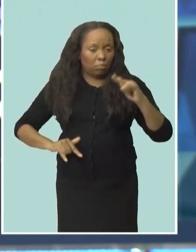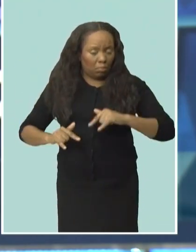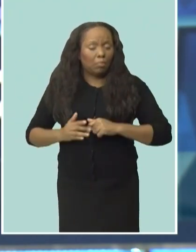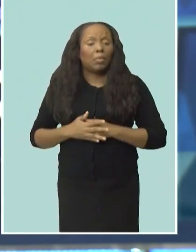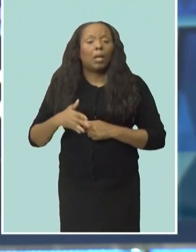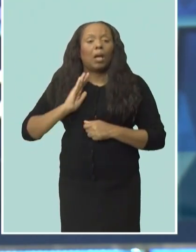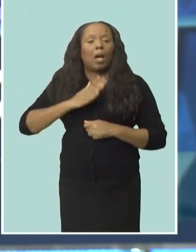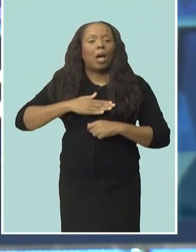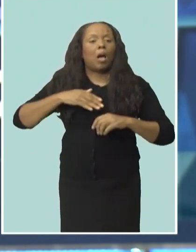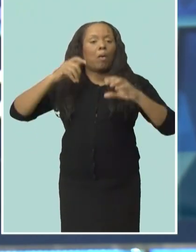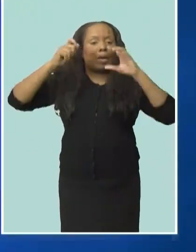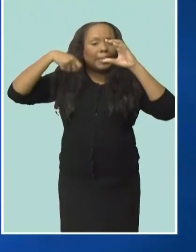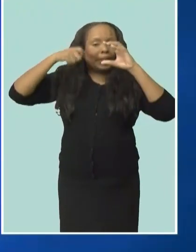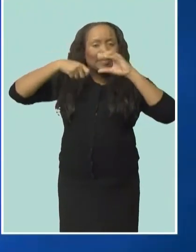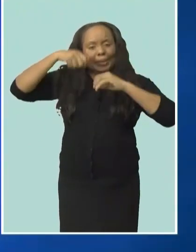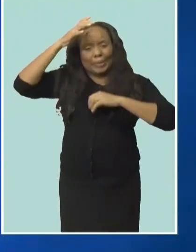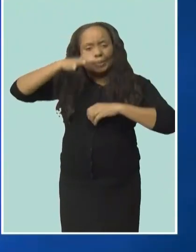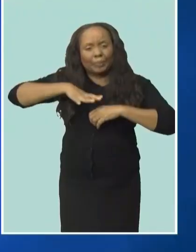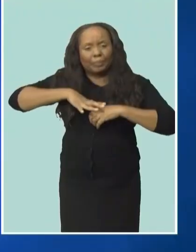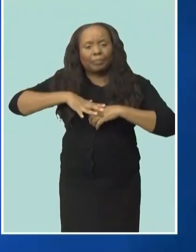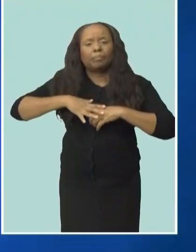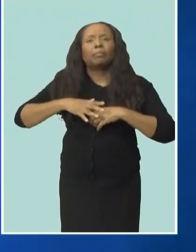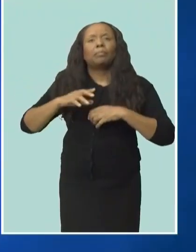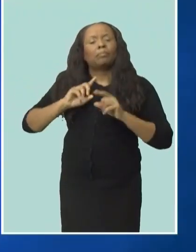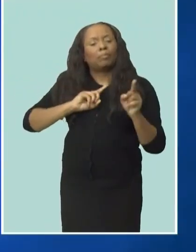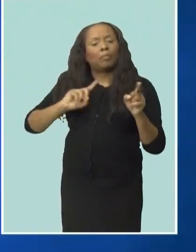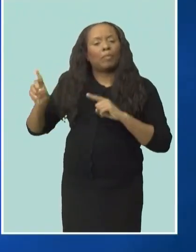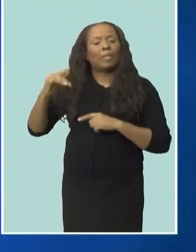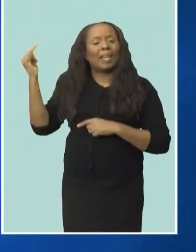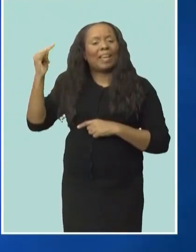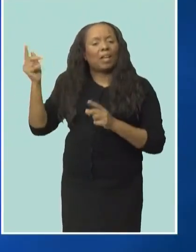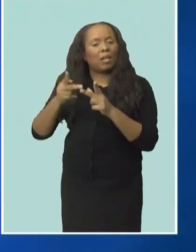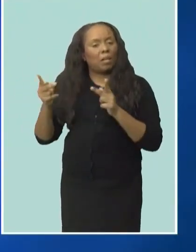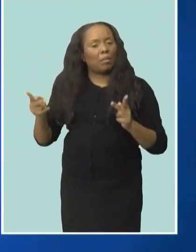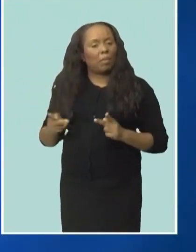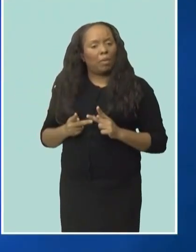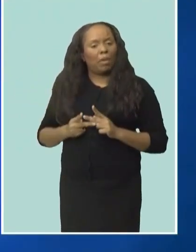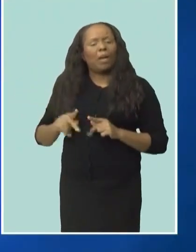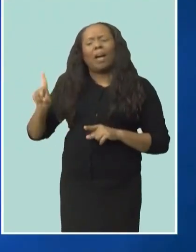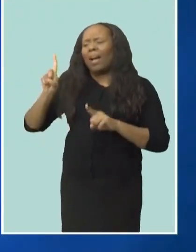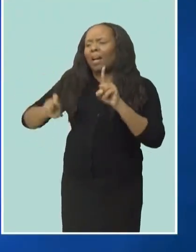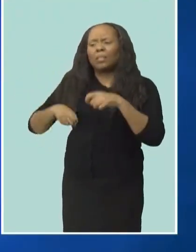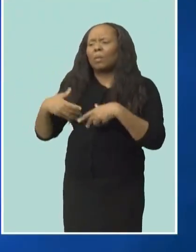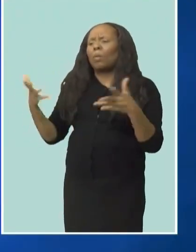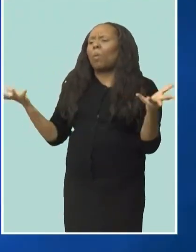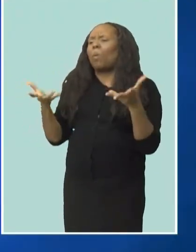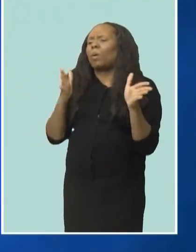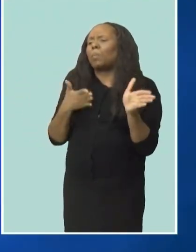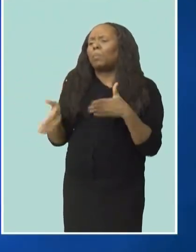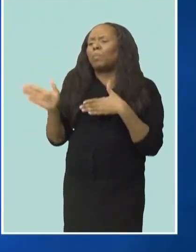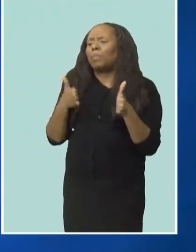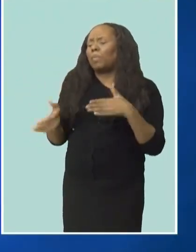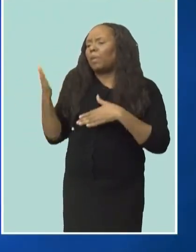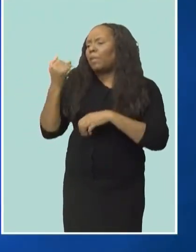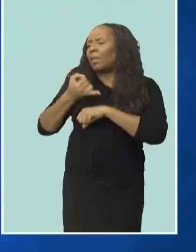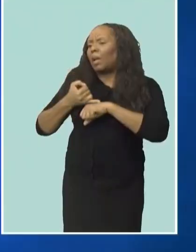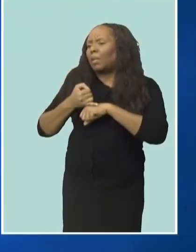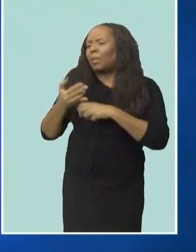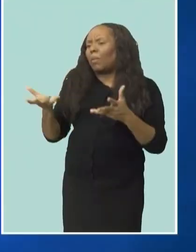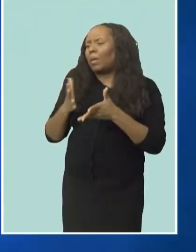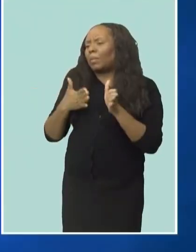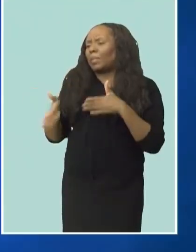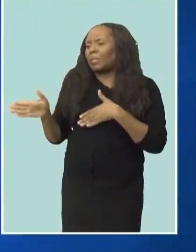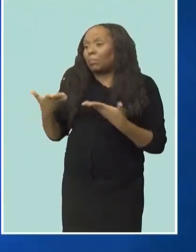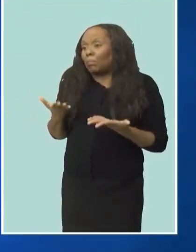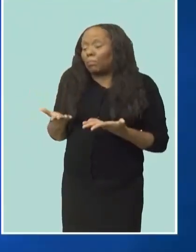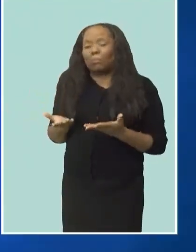activities. Our cameraman Christopher Wood caught up with some of those arriving at the Grantley Adams International Airport and asked them about their plans while